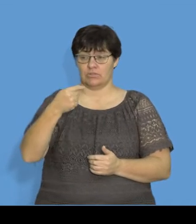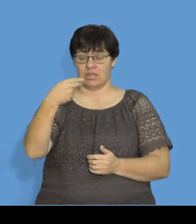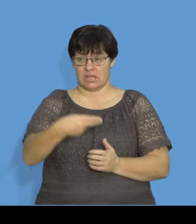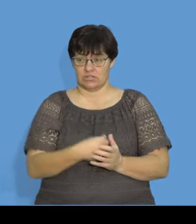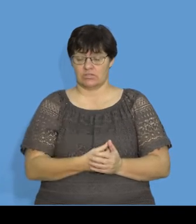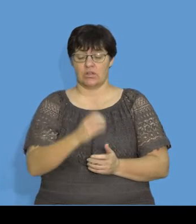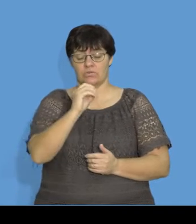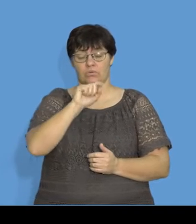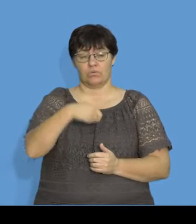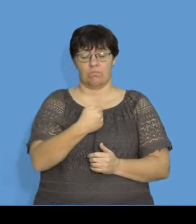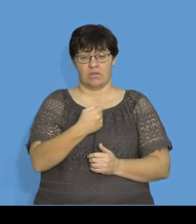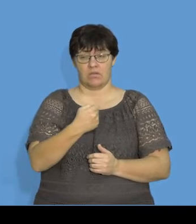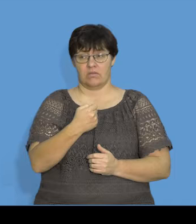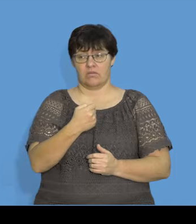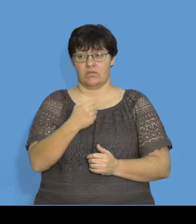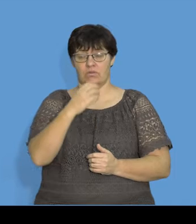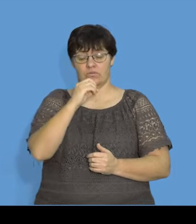so